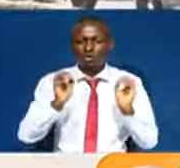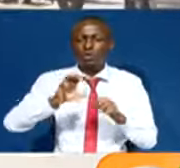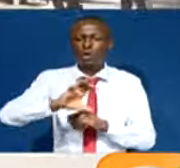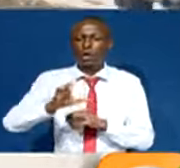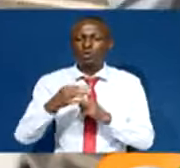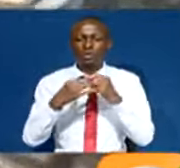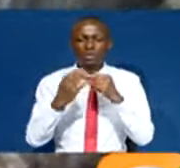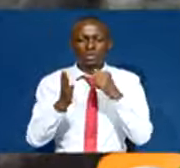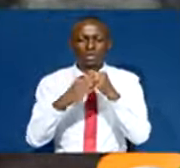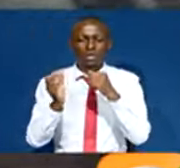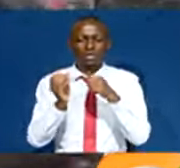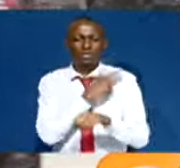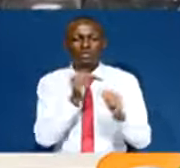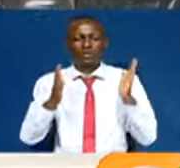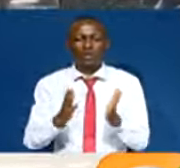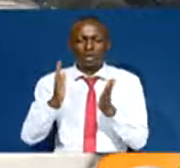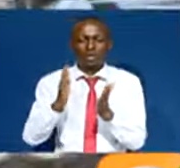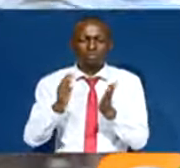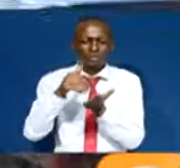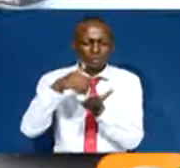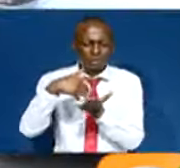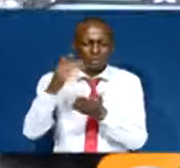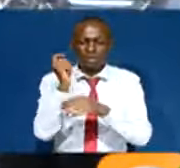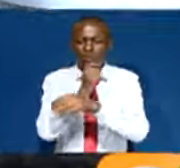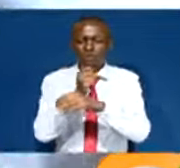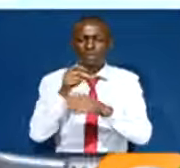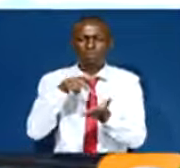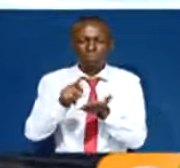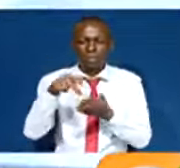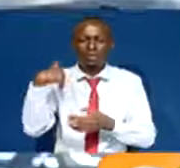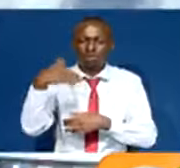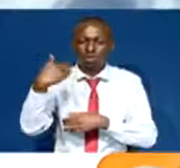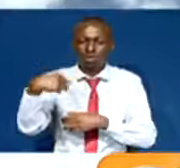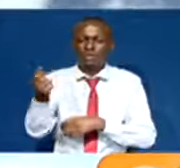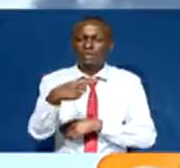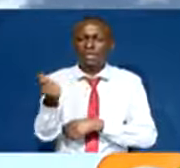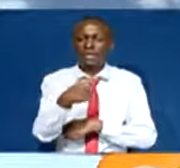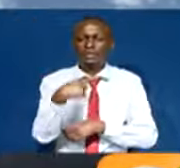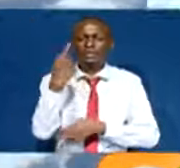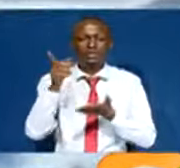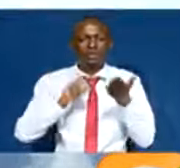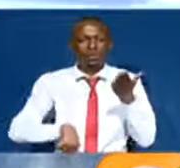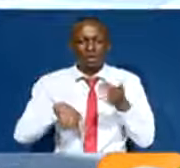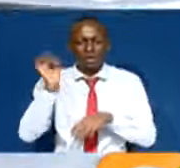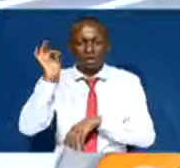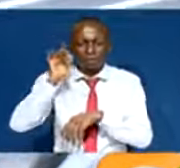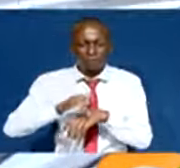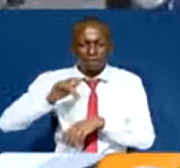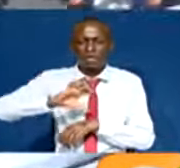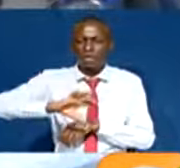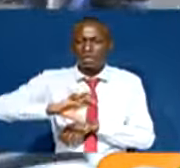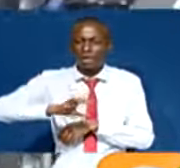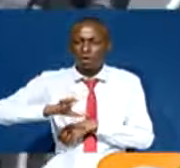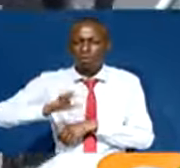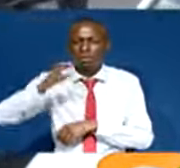doctors for postgraduate training, yet they still receive their salaries, something they say is training the counties who are unable to